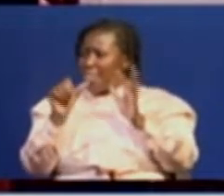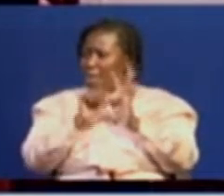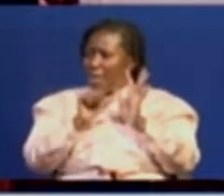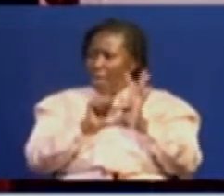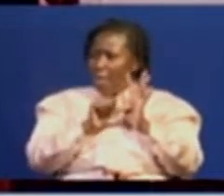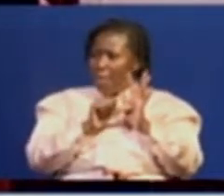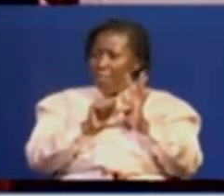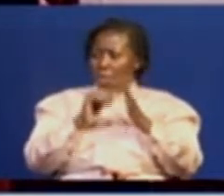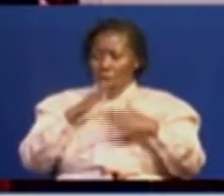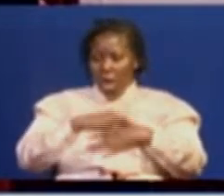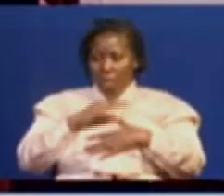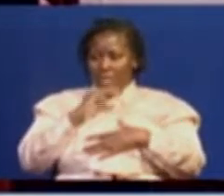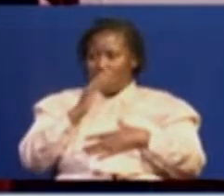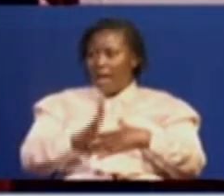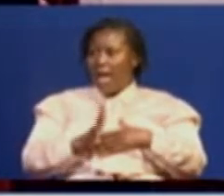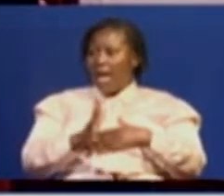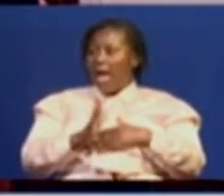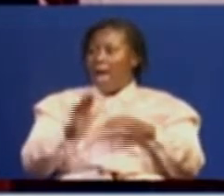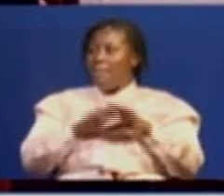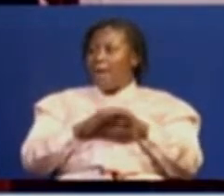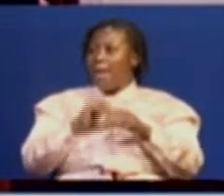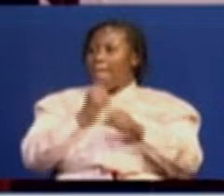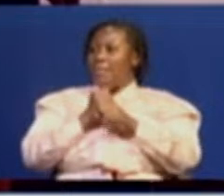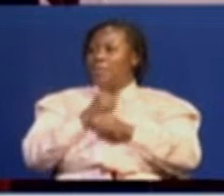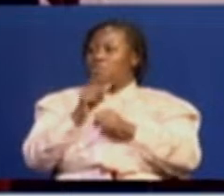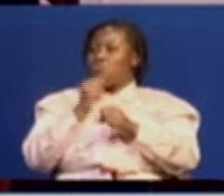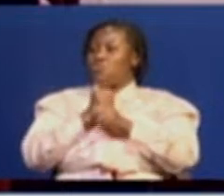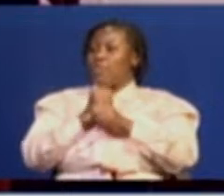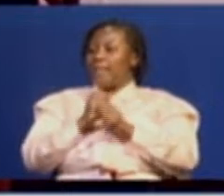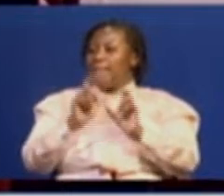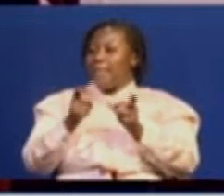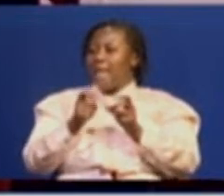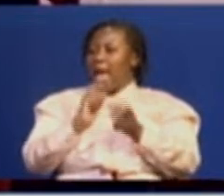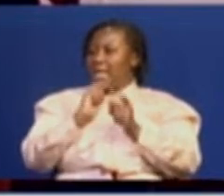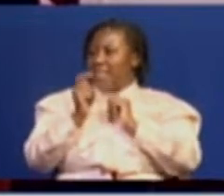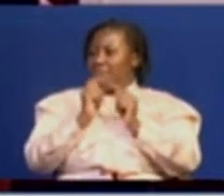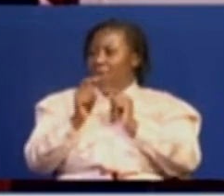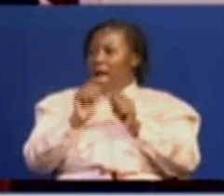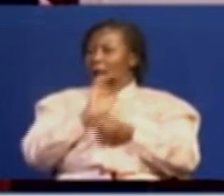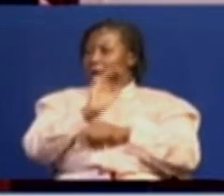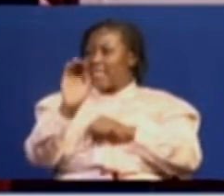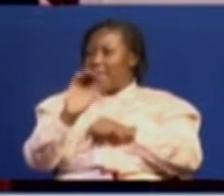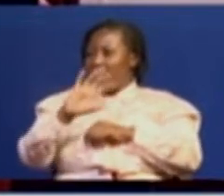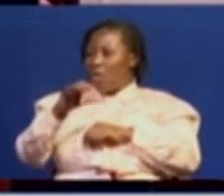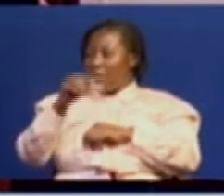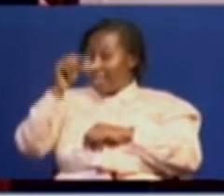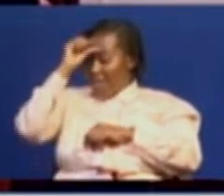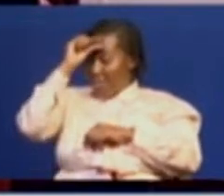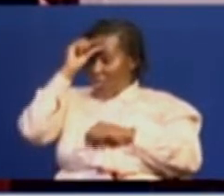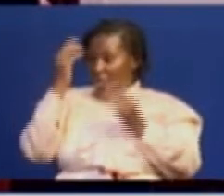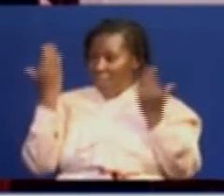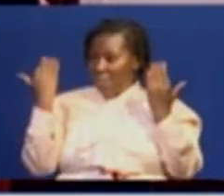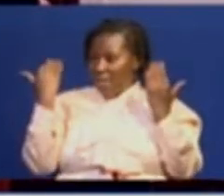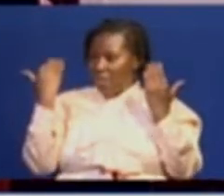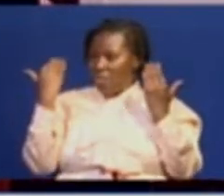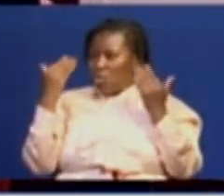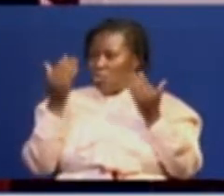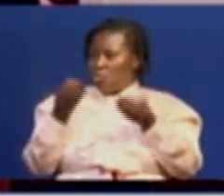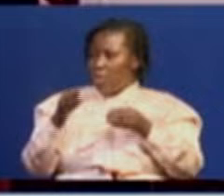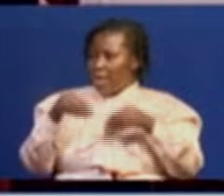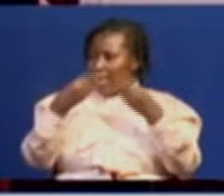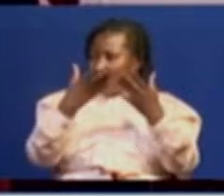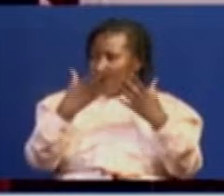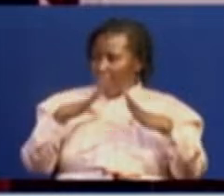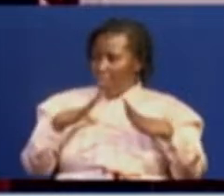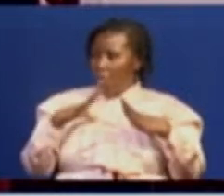Honorable Speaker and Honorable Senators, that made me to do that media interview, asking the county government of Meru